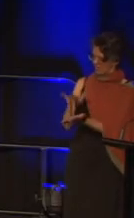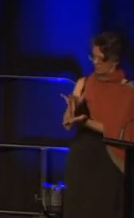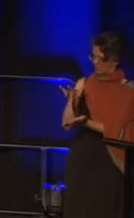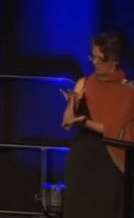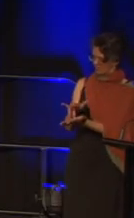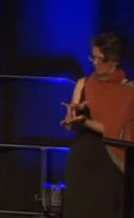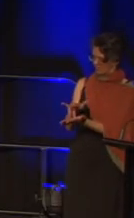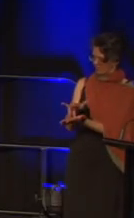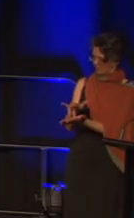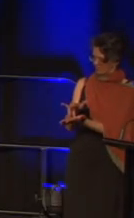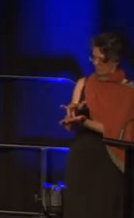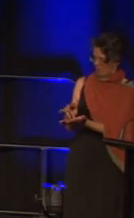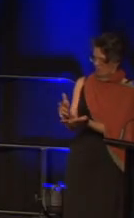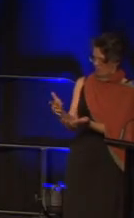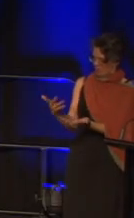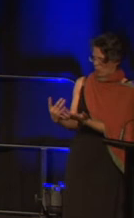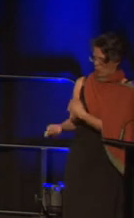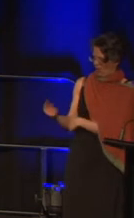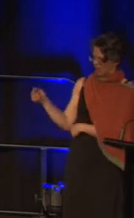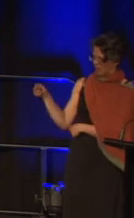levels and associated flooding